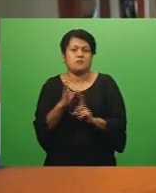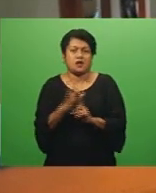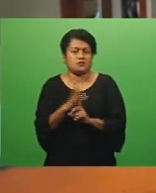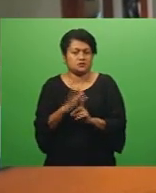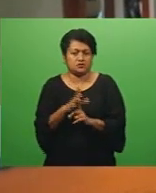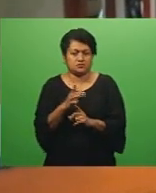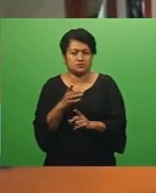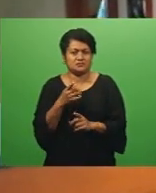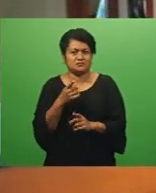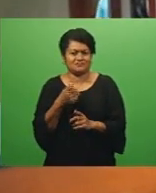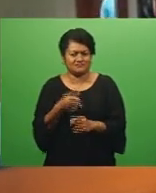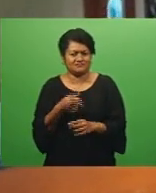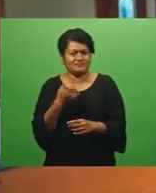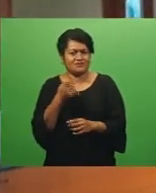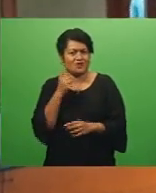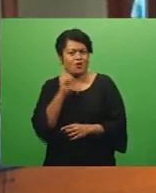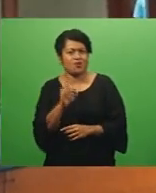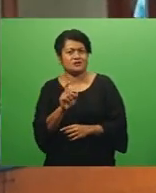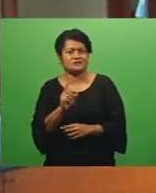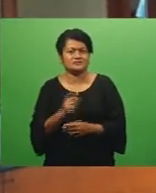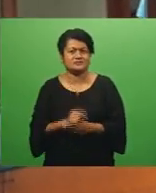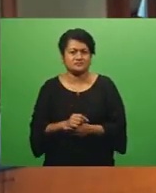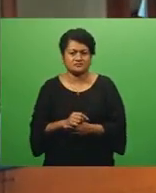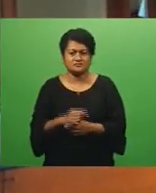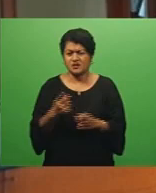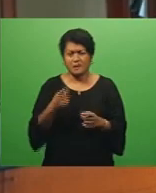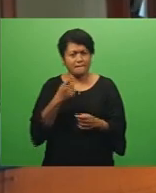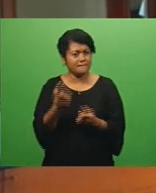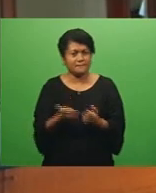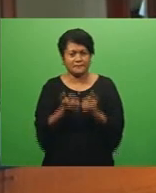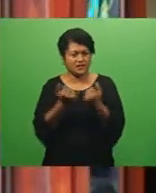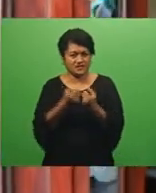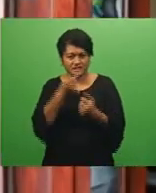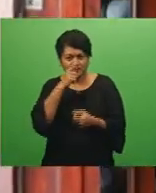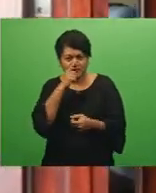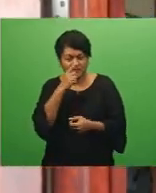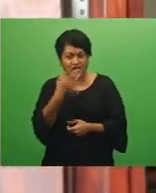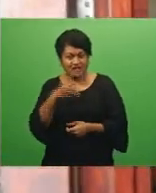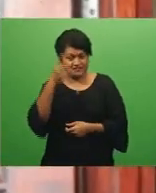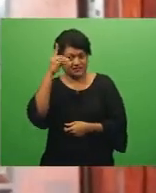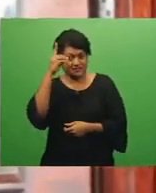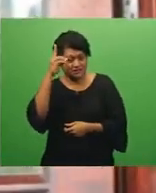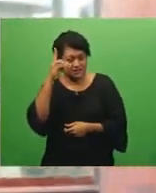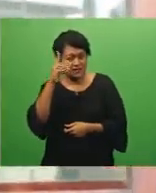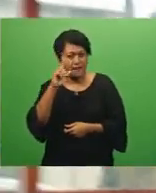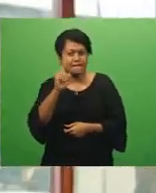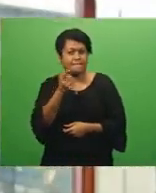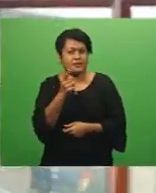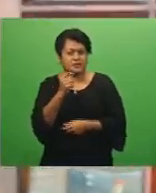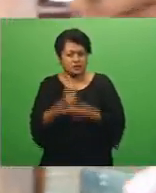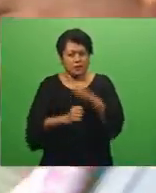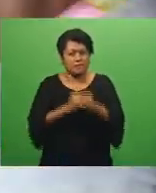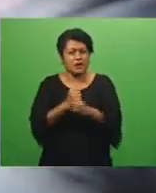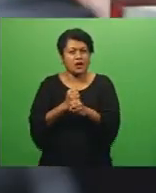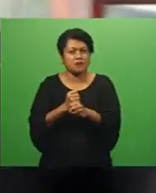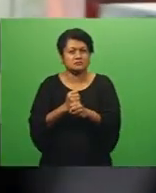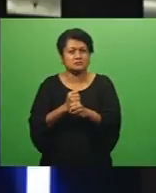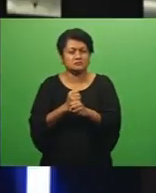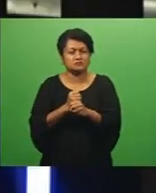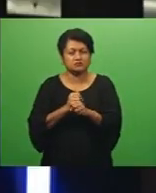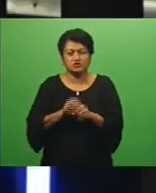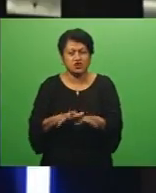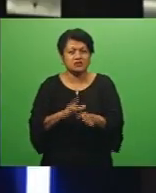of people with degrees and all that. But to be a General Secretary of a political party,